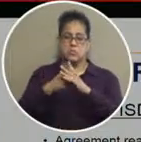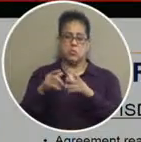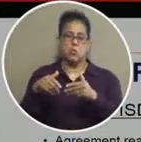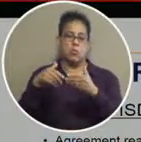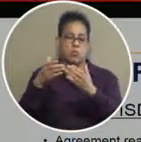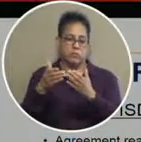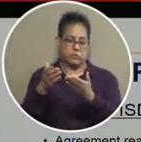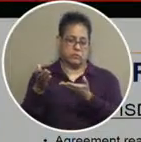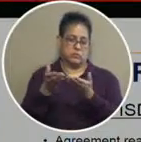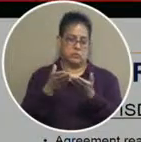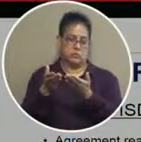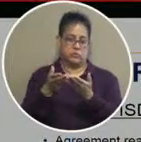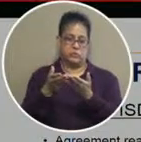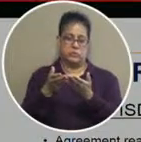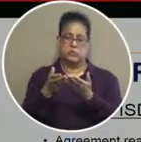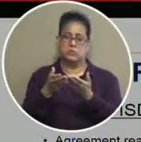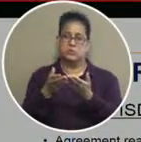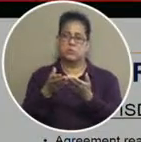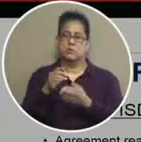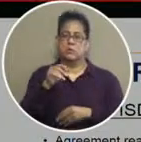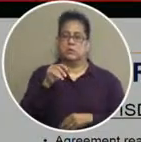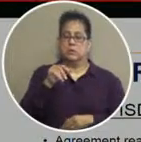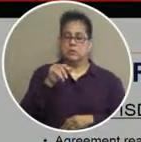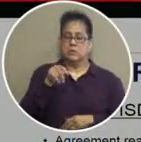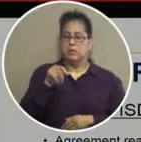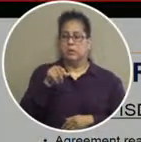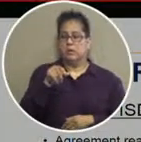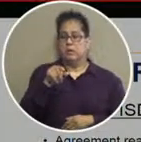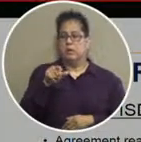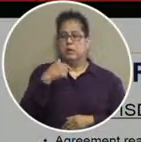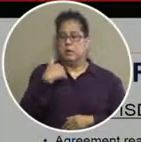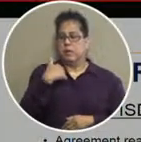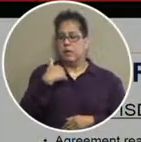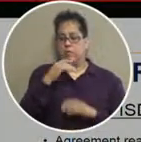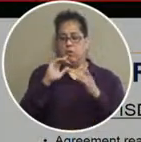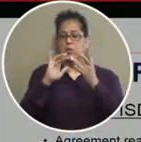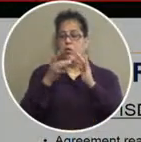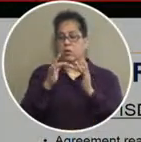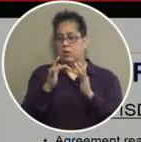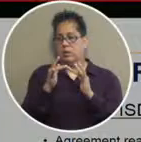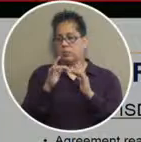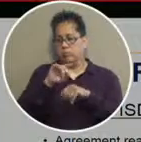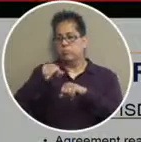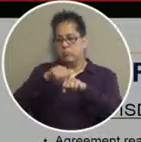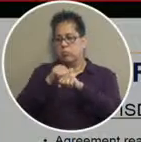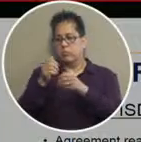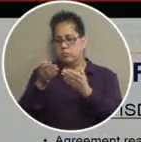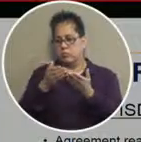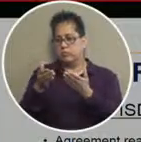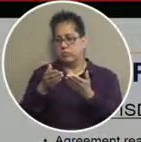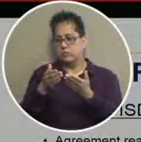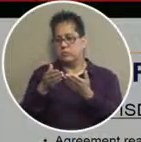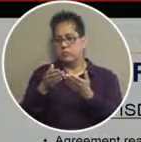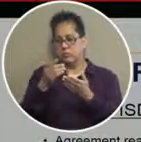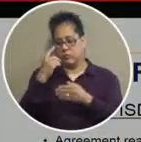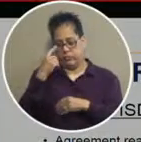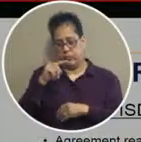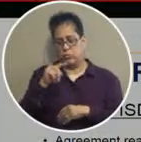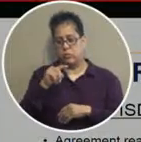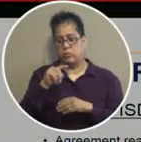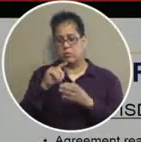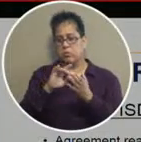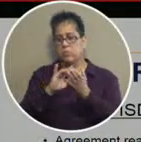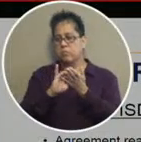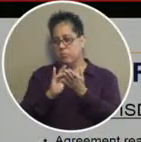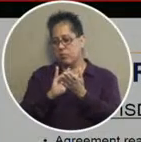offering a service, and you book through. They have an online booking service for online medication or